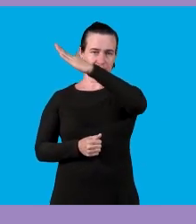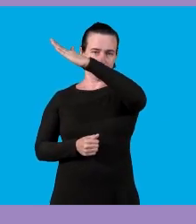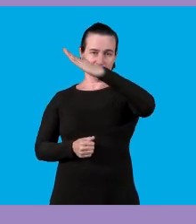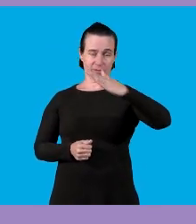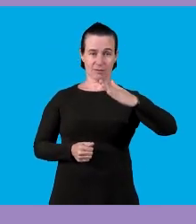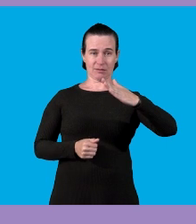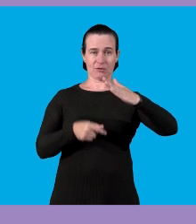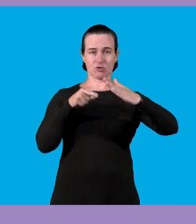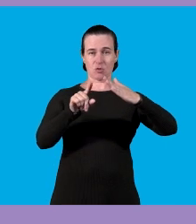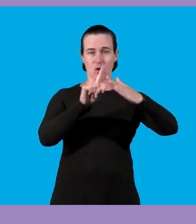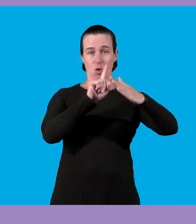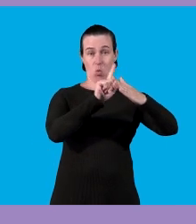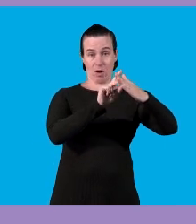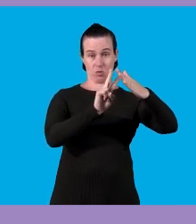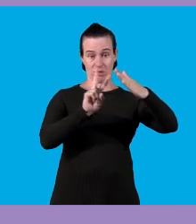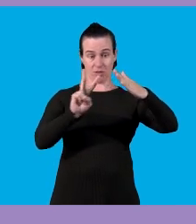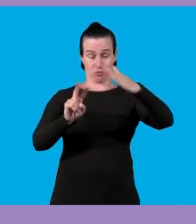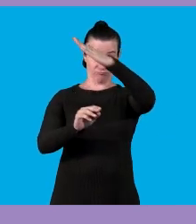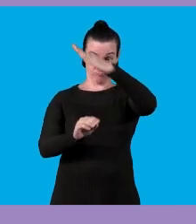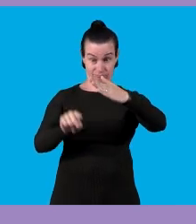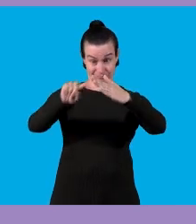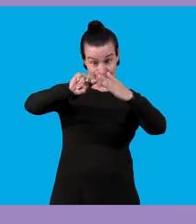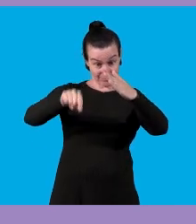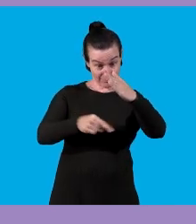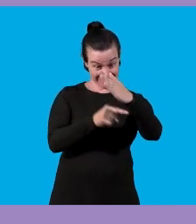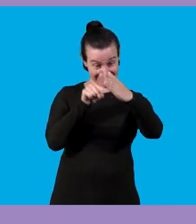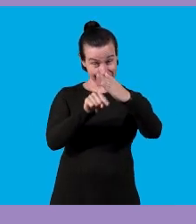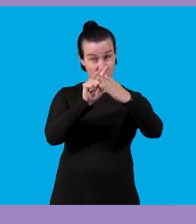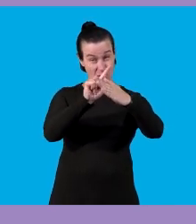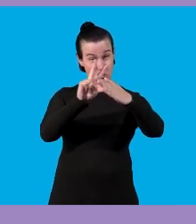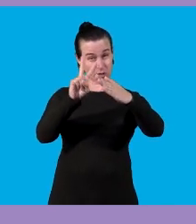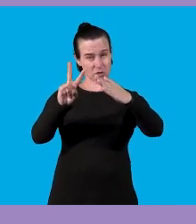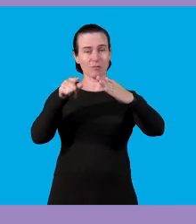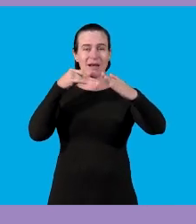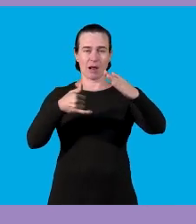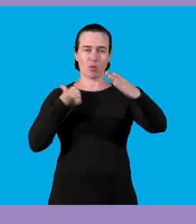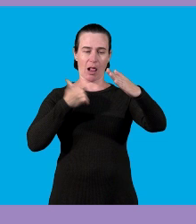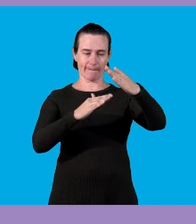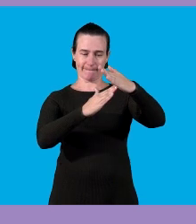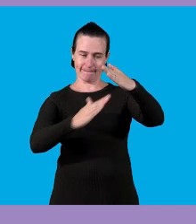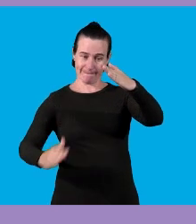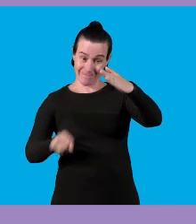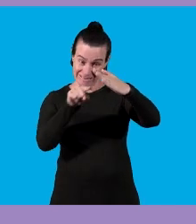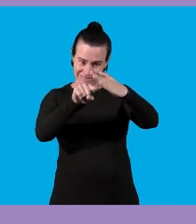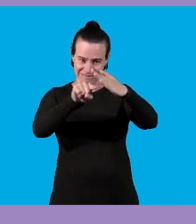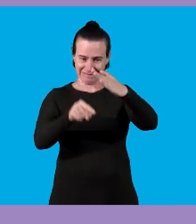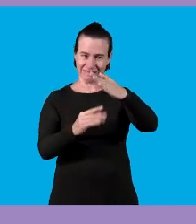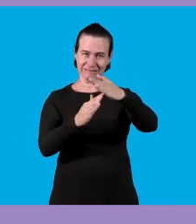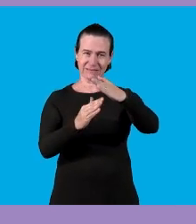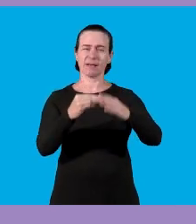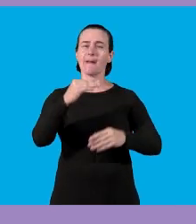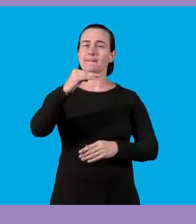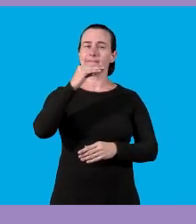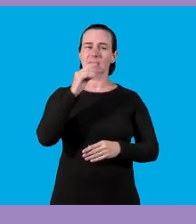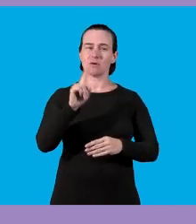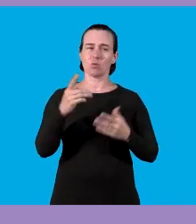angle 122 degrees. So we're going to write it as angle DEC